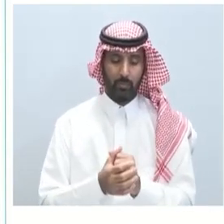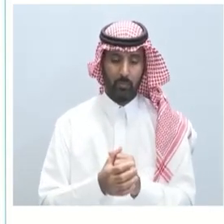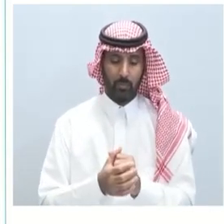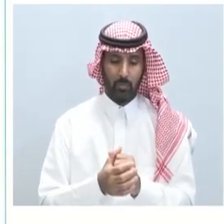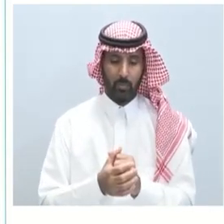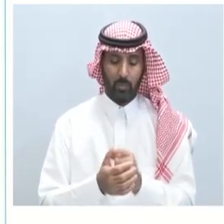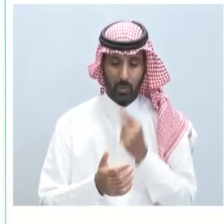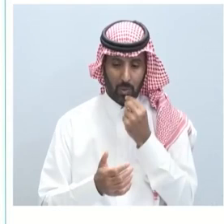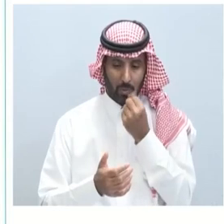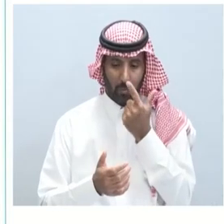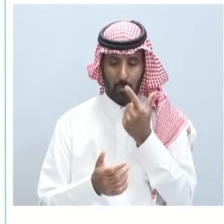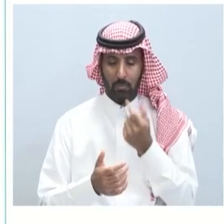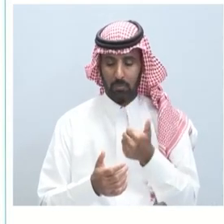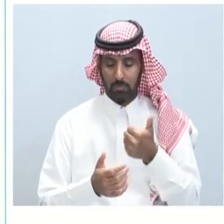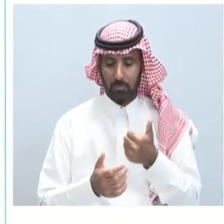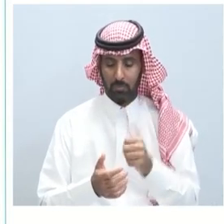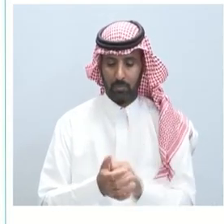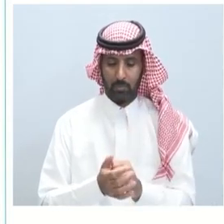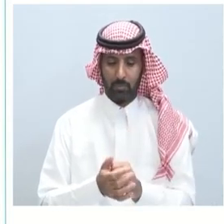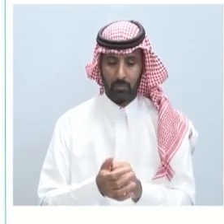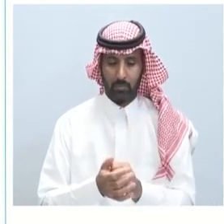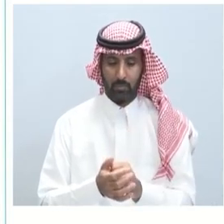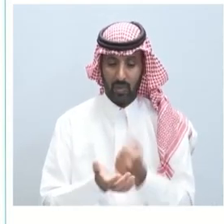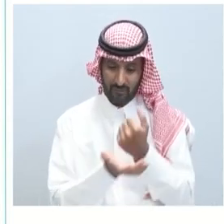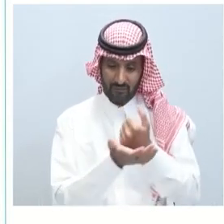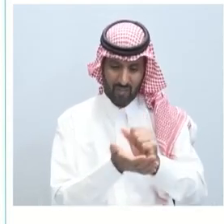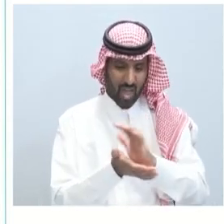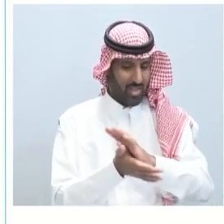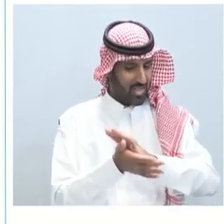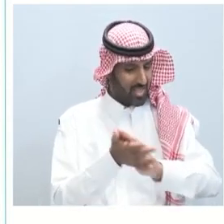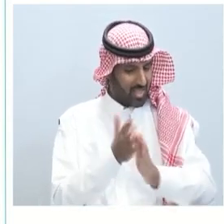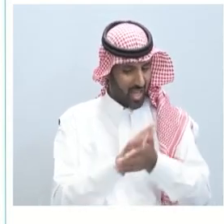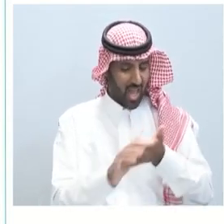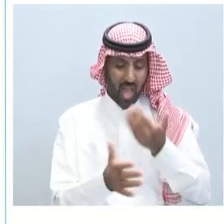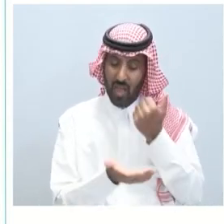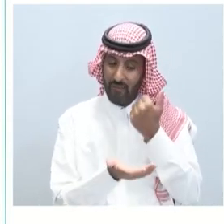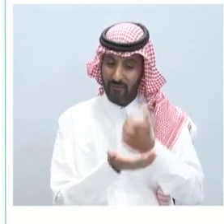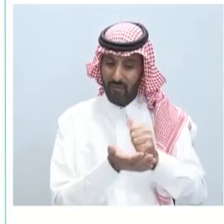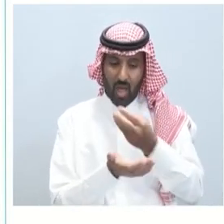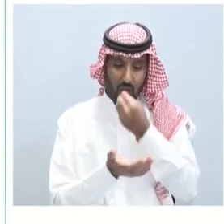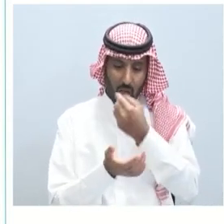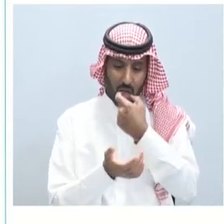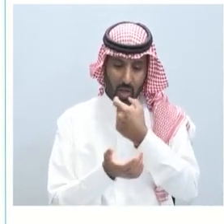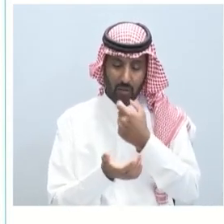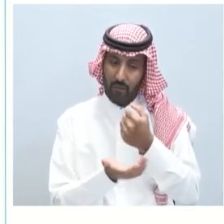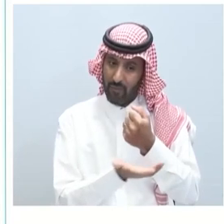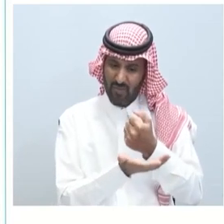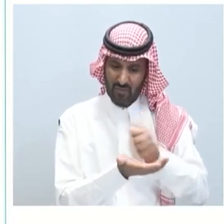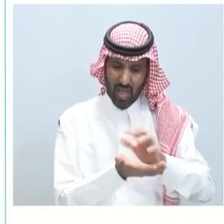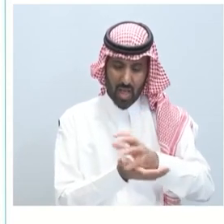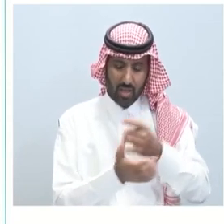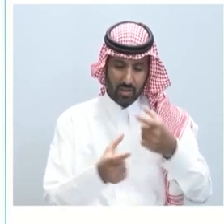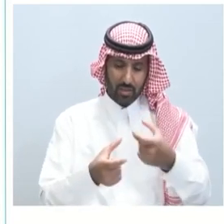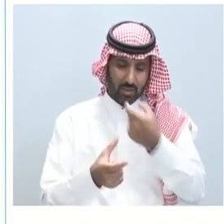are very delicious. So, do they stay or people eat them? So, my